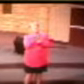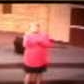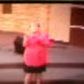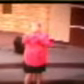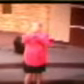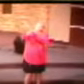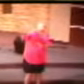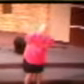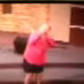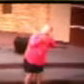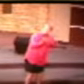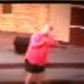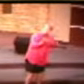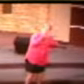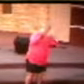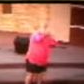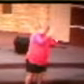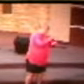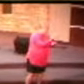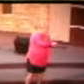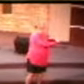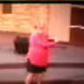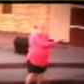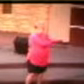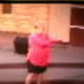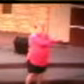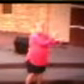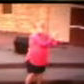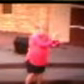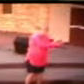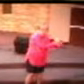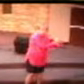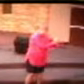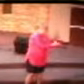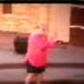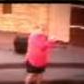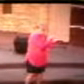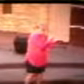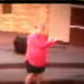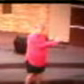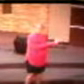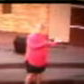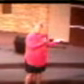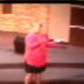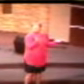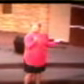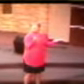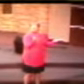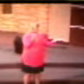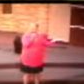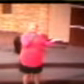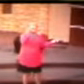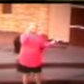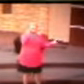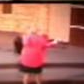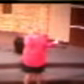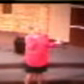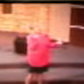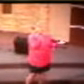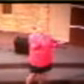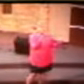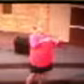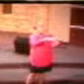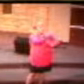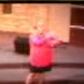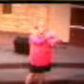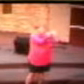creation. And have you ever thought that in the act of creating, God called